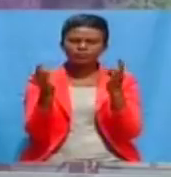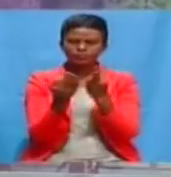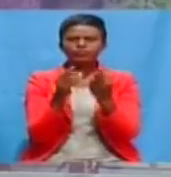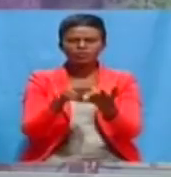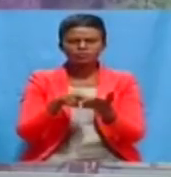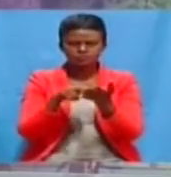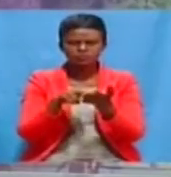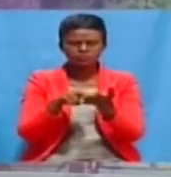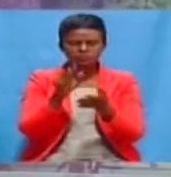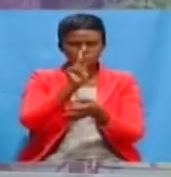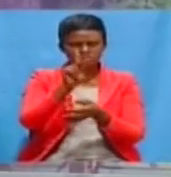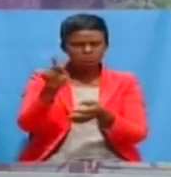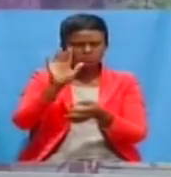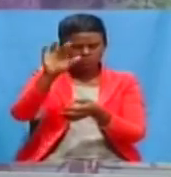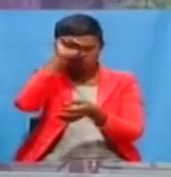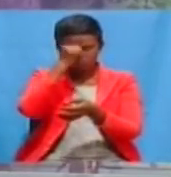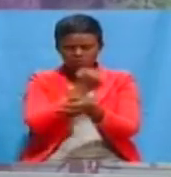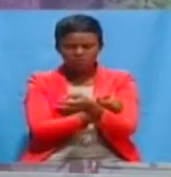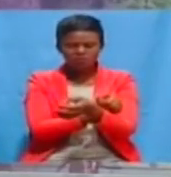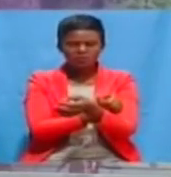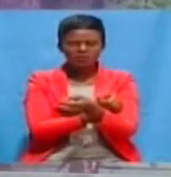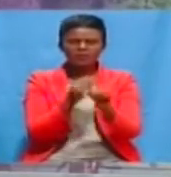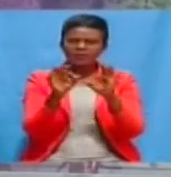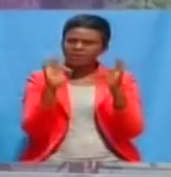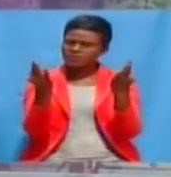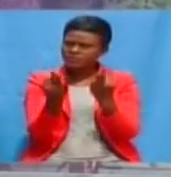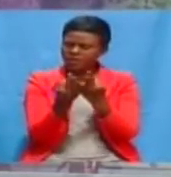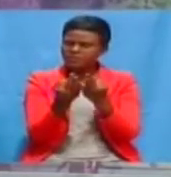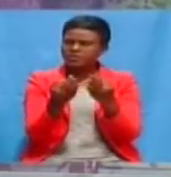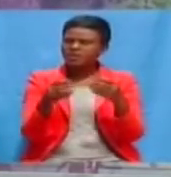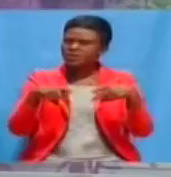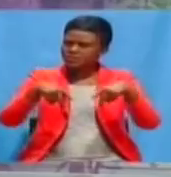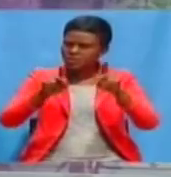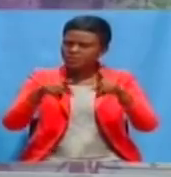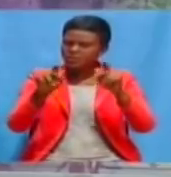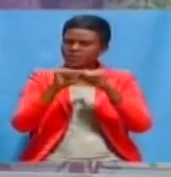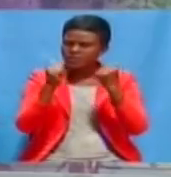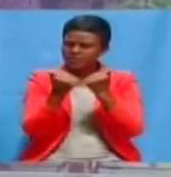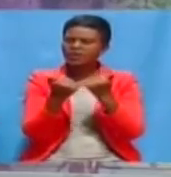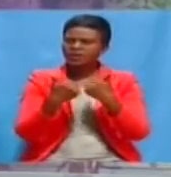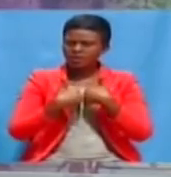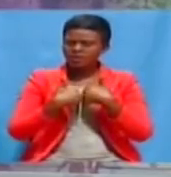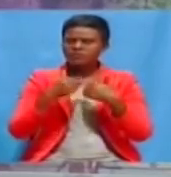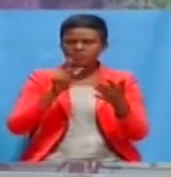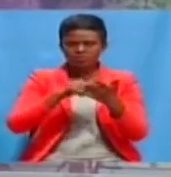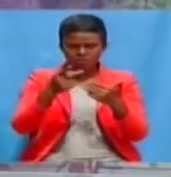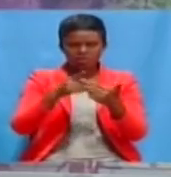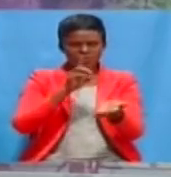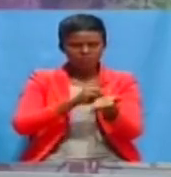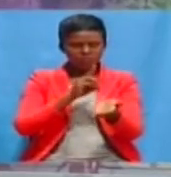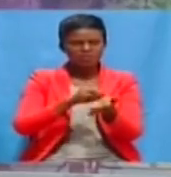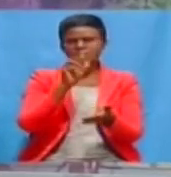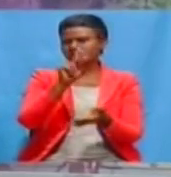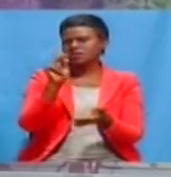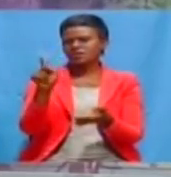representative Tilienji Kaunda said the family did not permit nor sanction the association to hold any event in honor of Dr.